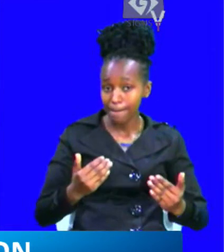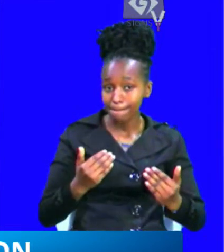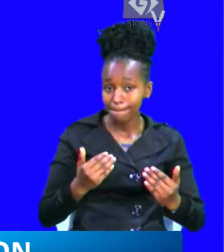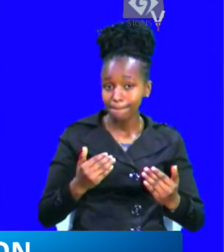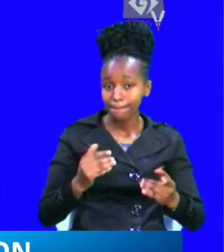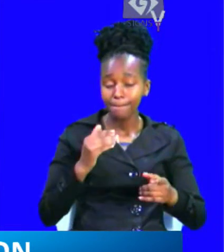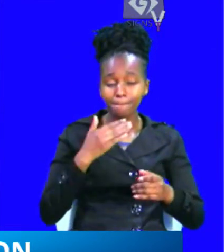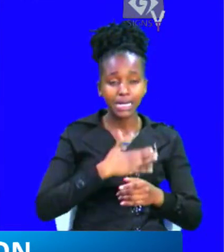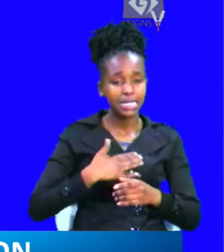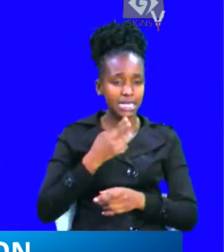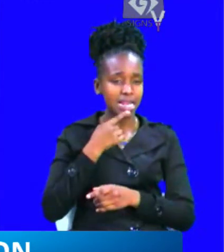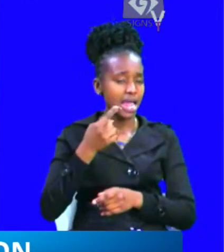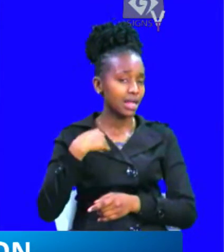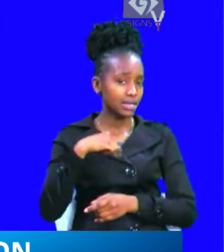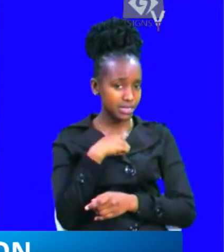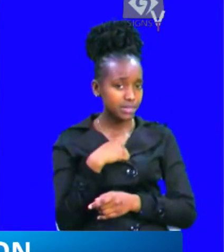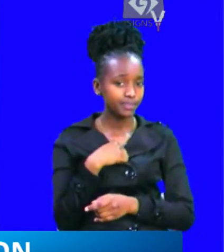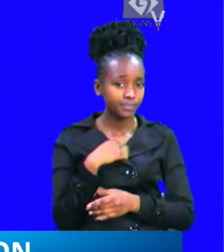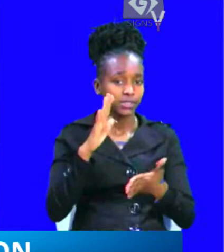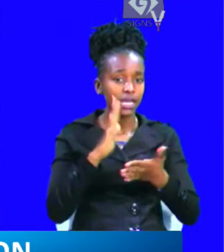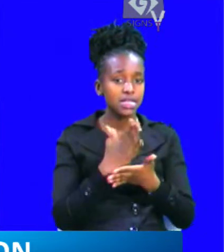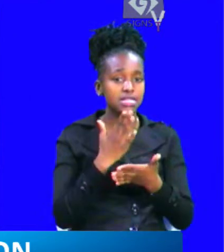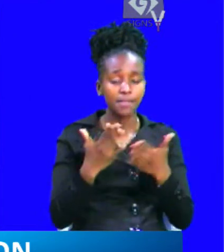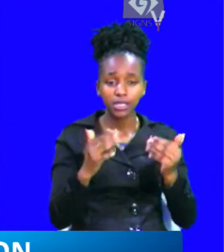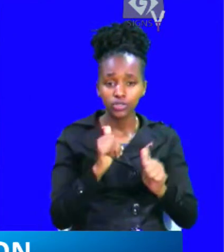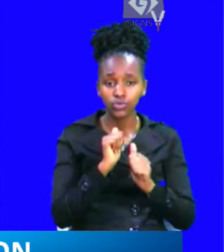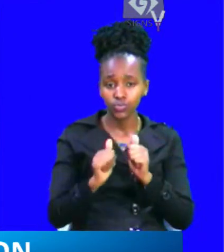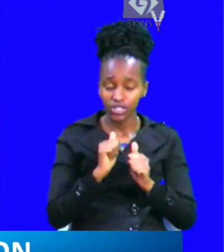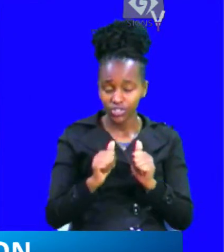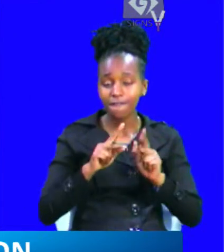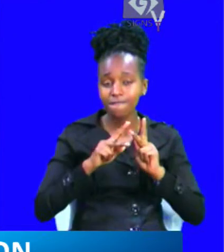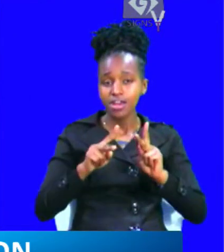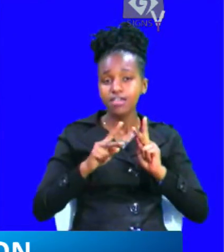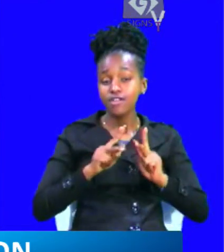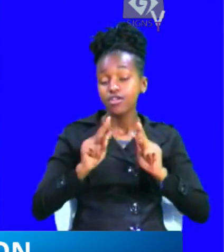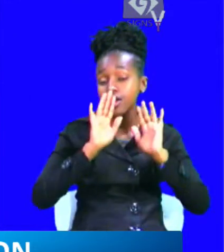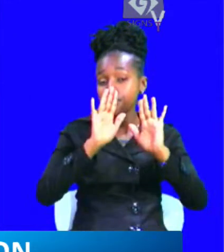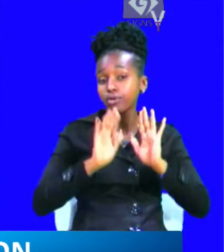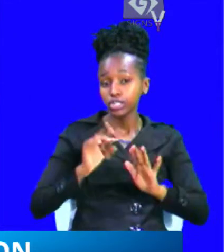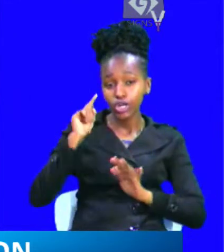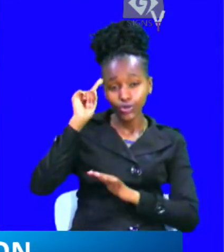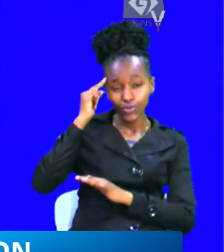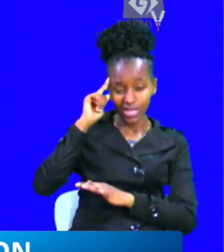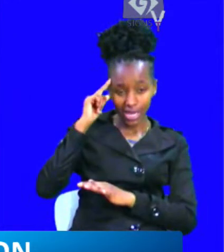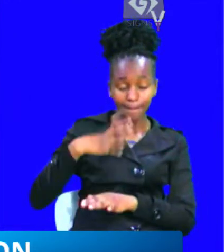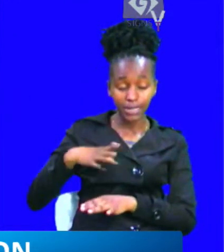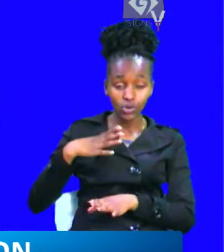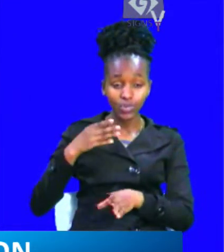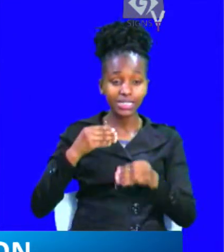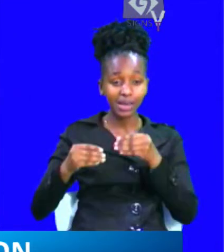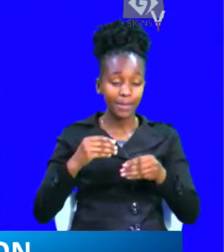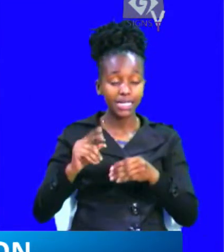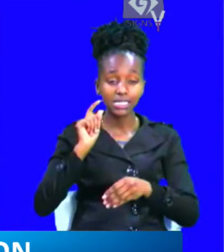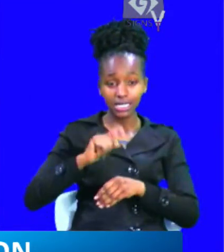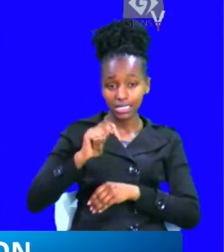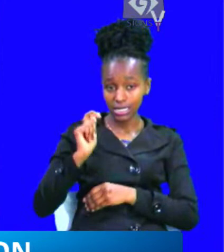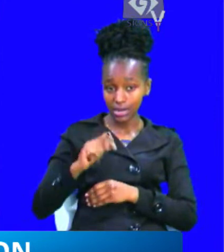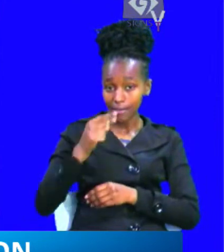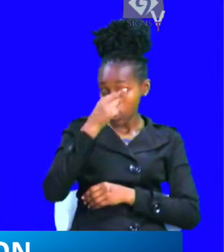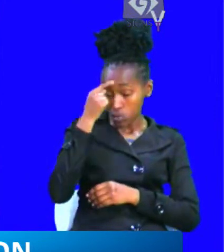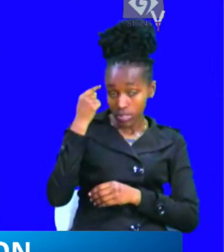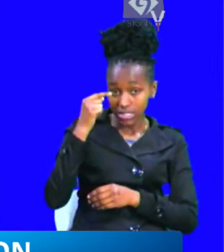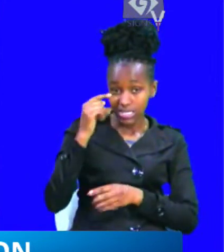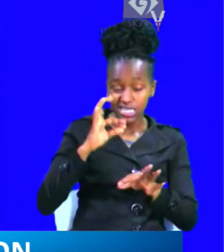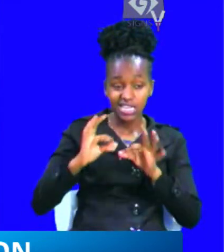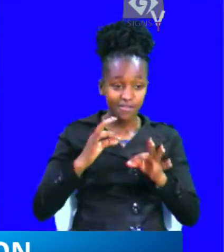you say that are the key needs of persons with disabilities that you see if